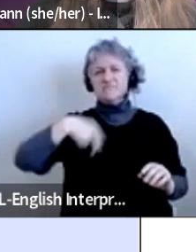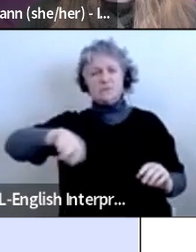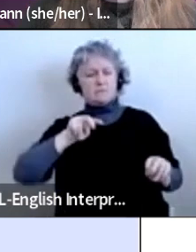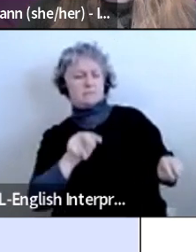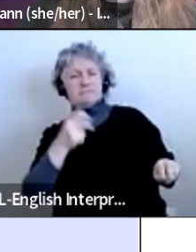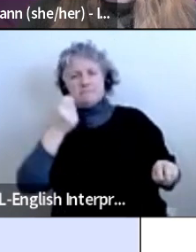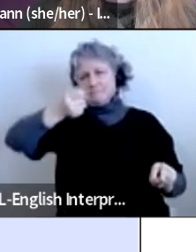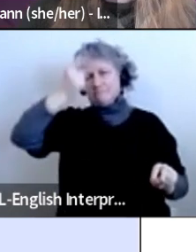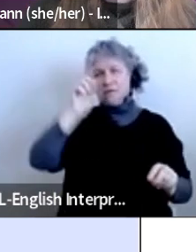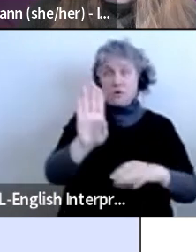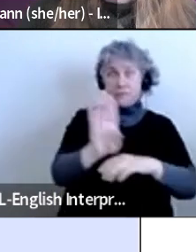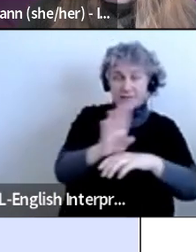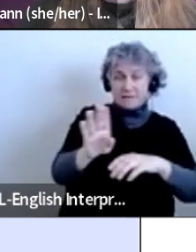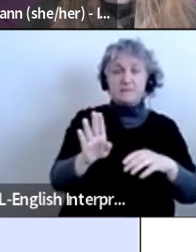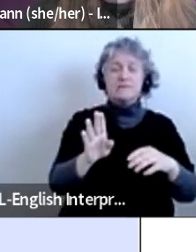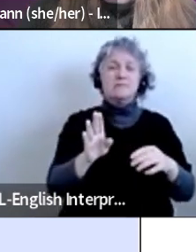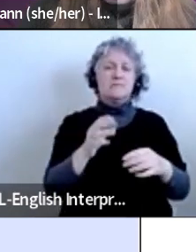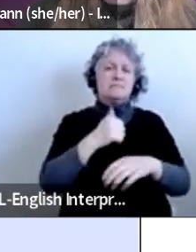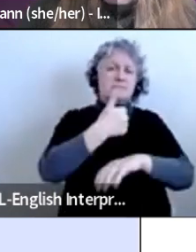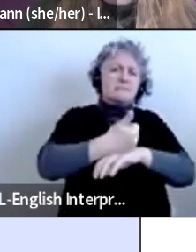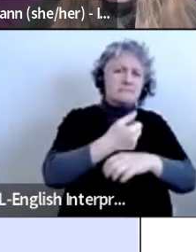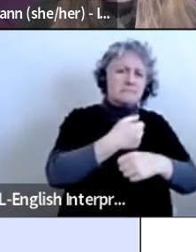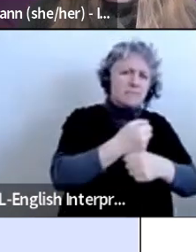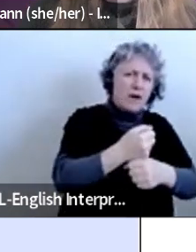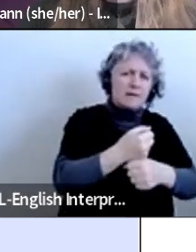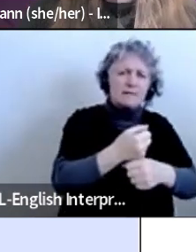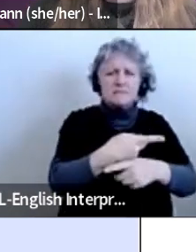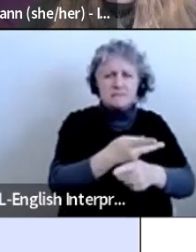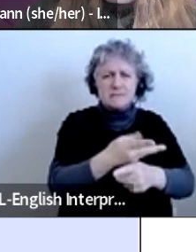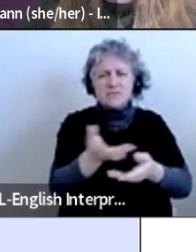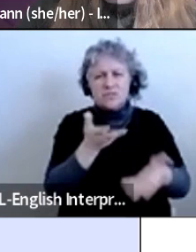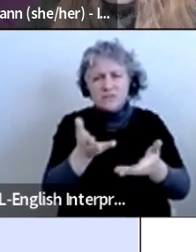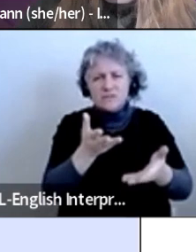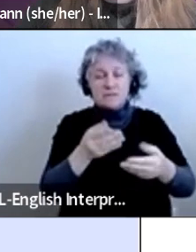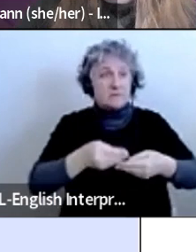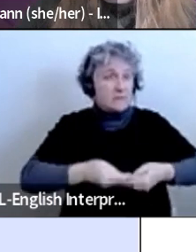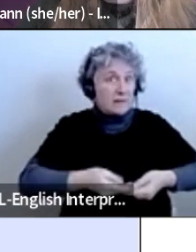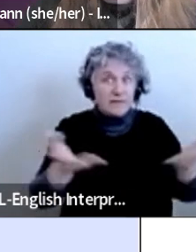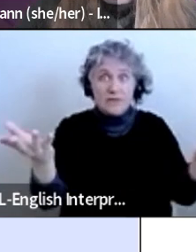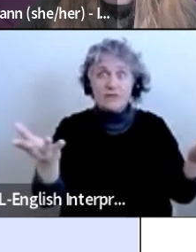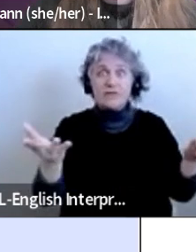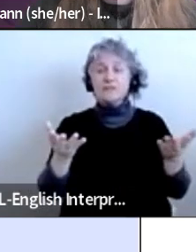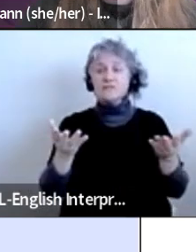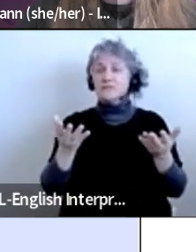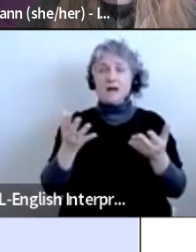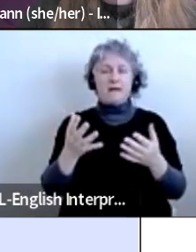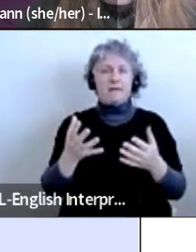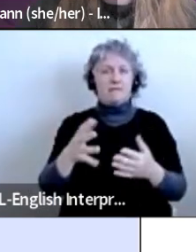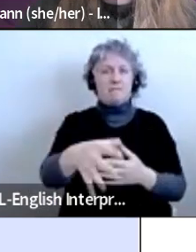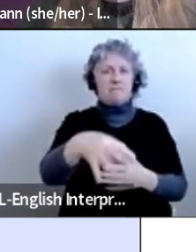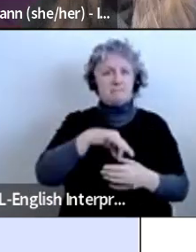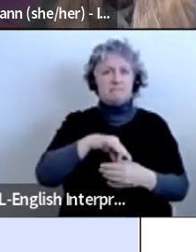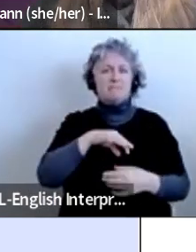business creates its products or services, delivers them, and captures value, for an example, with your customers or